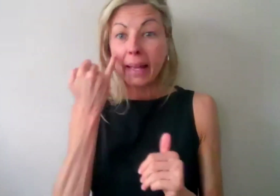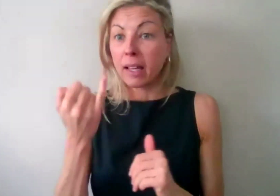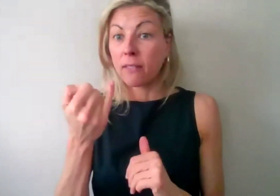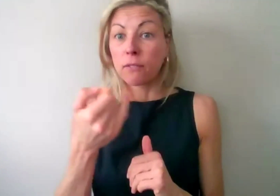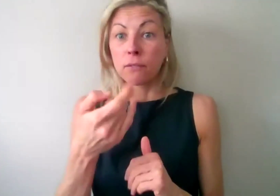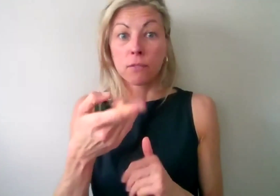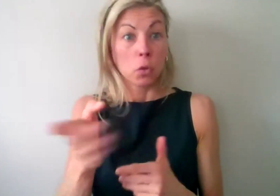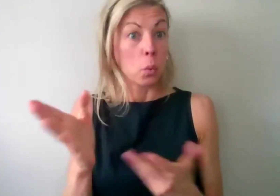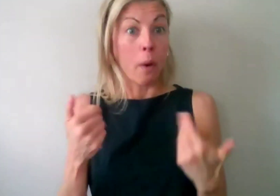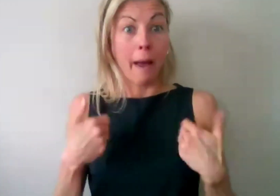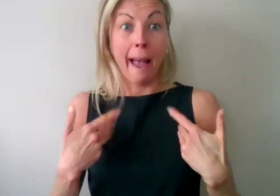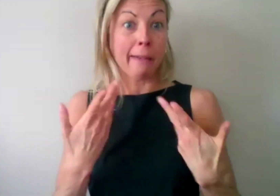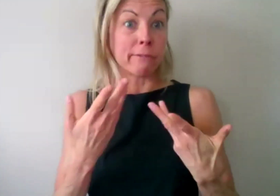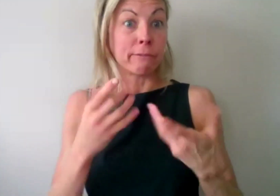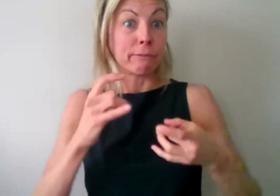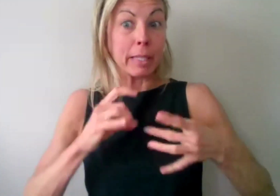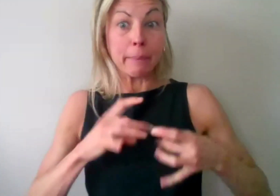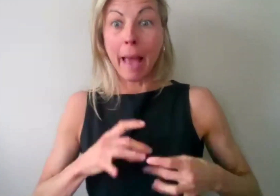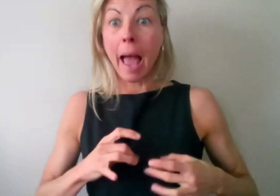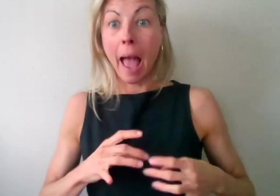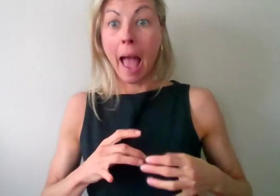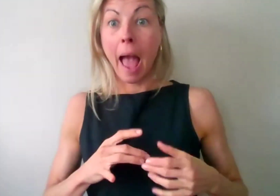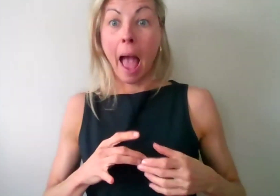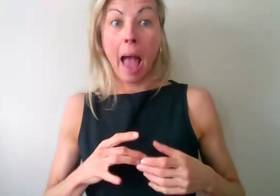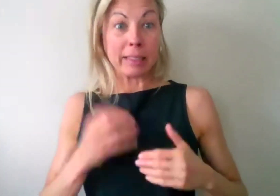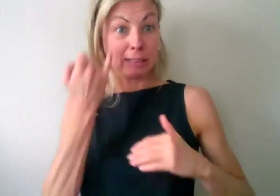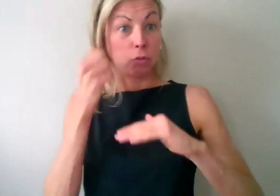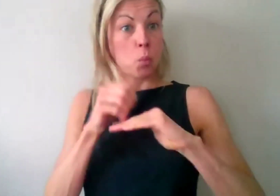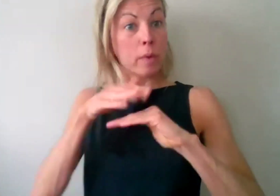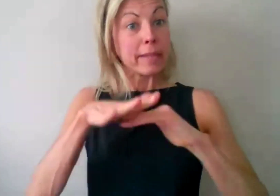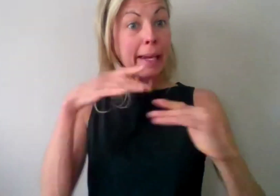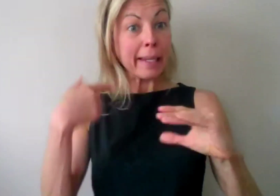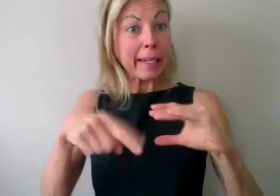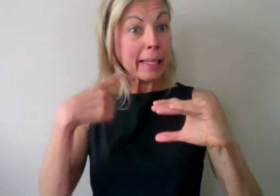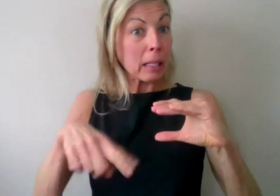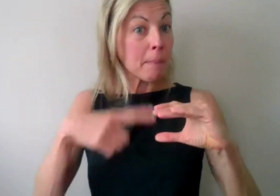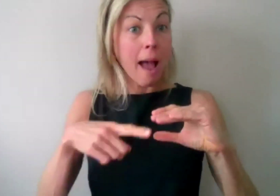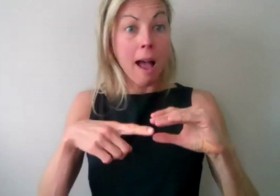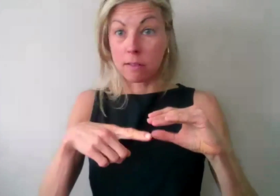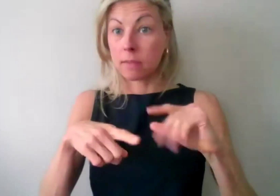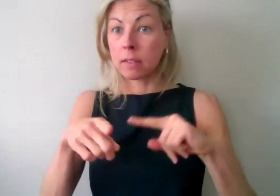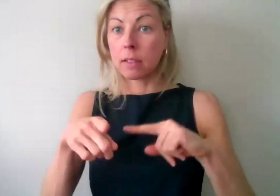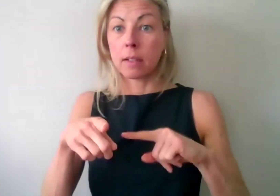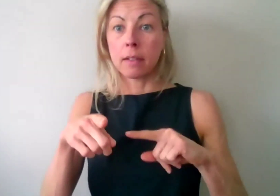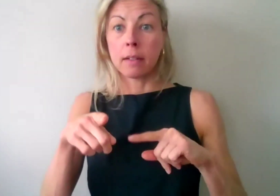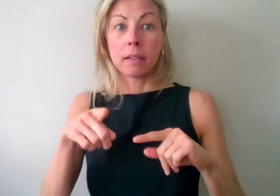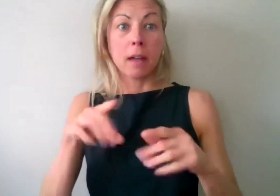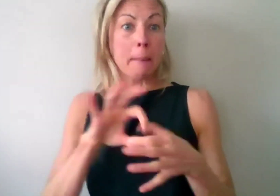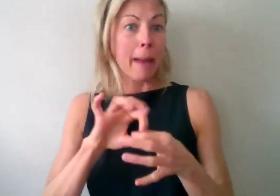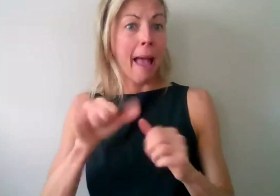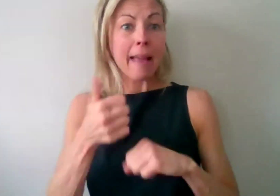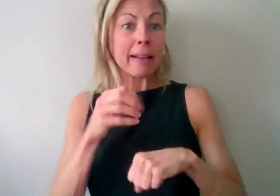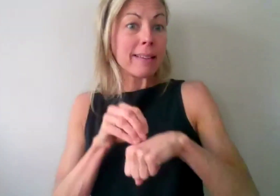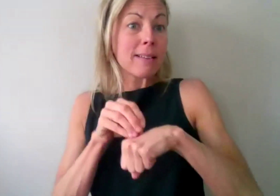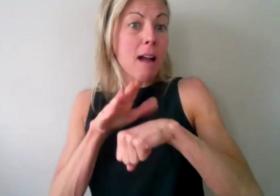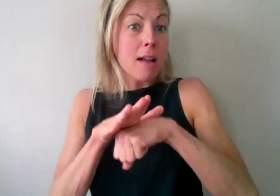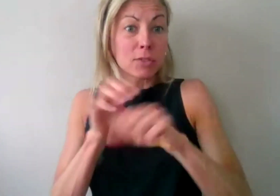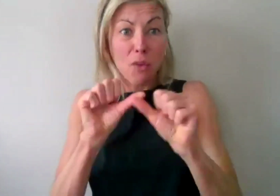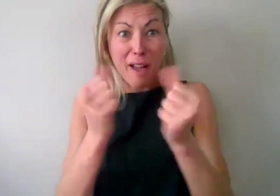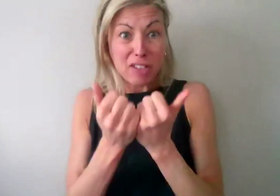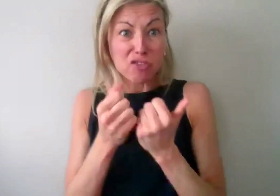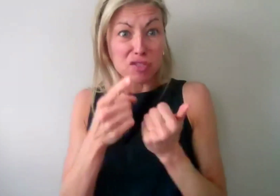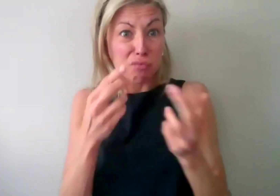any feedback to us on, if you want to send an email about any consultancies that you would recommend